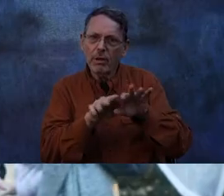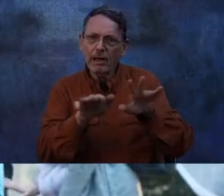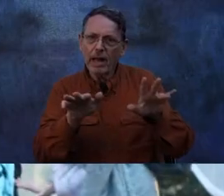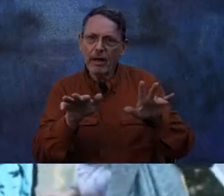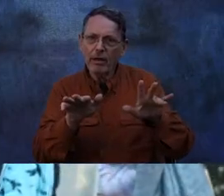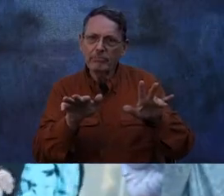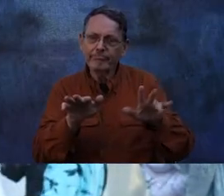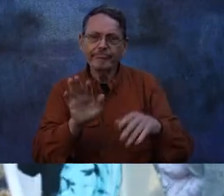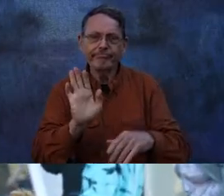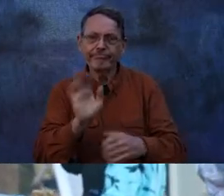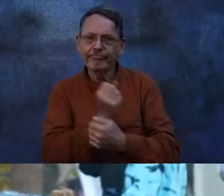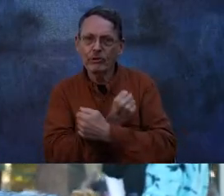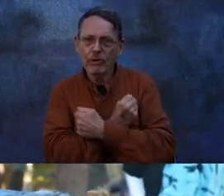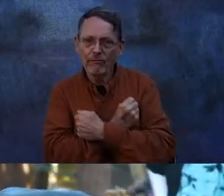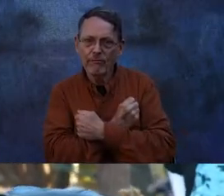That energy of love,